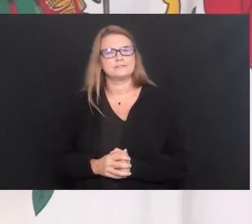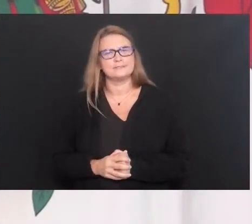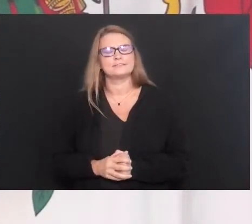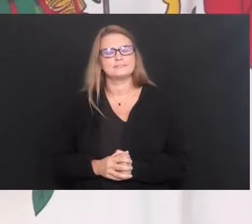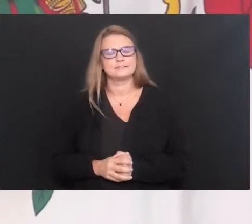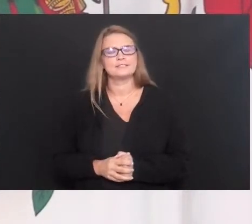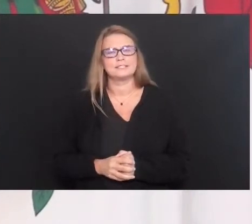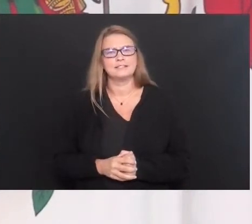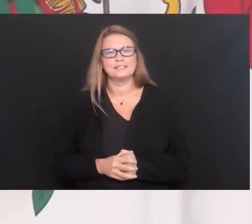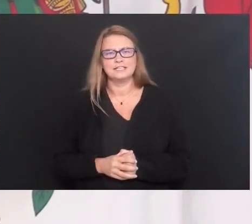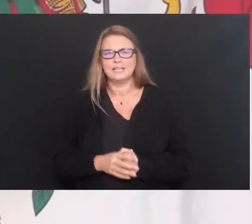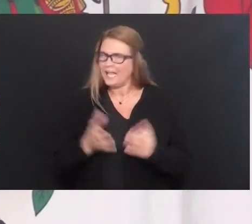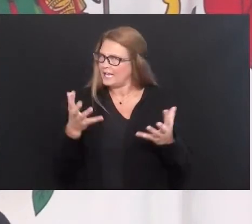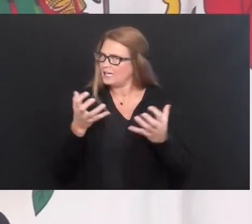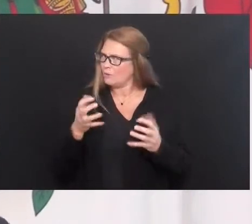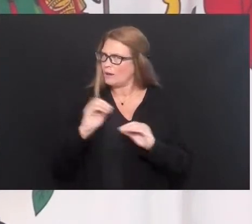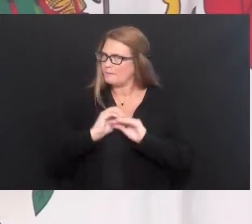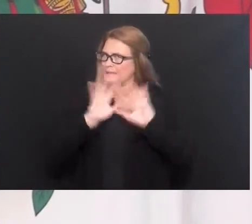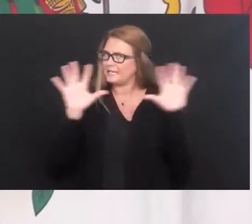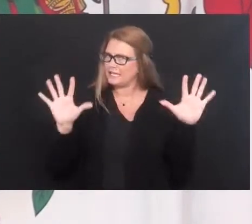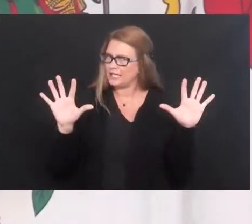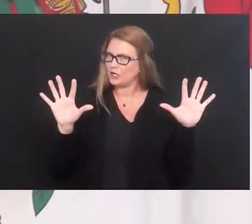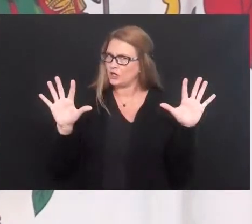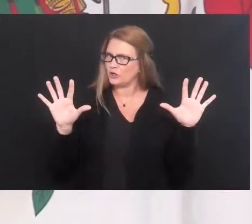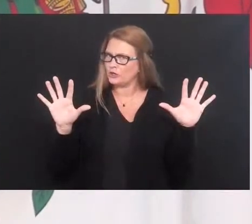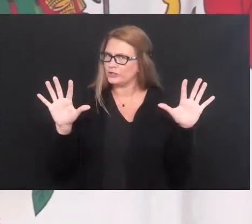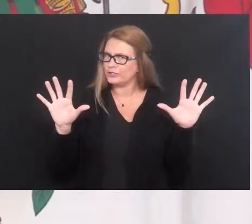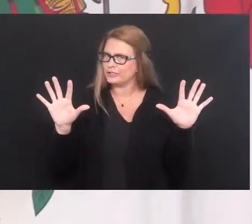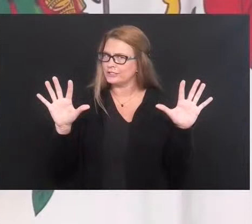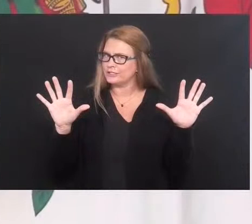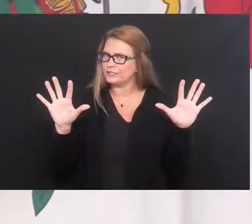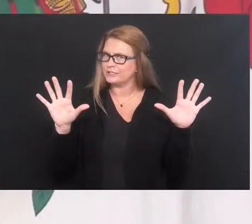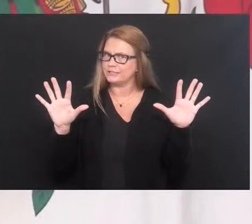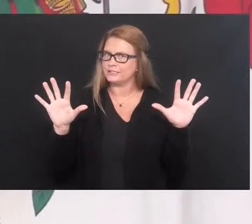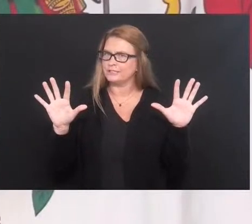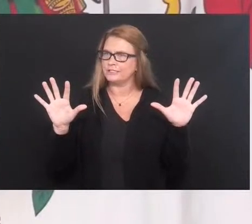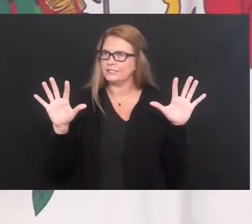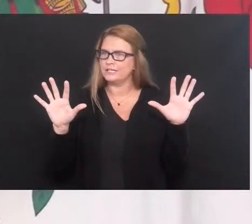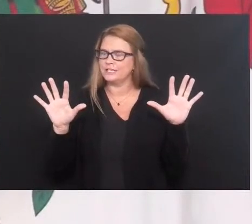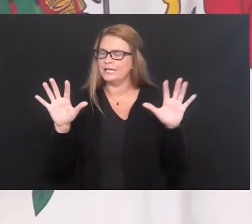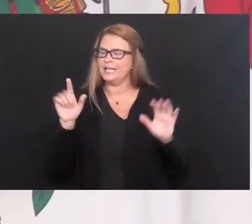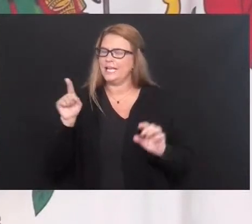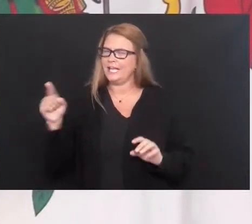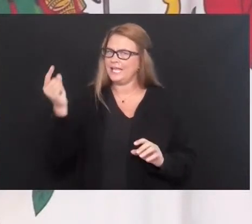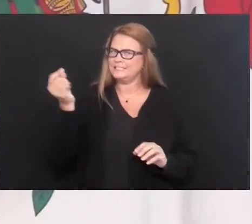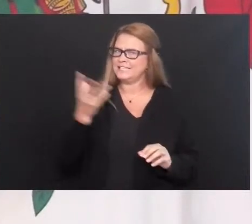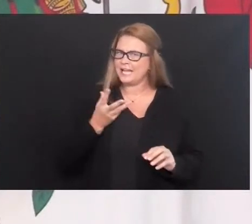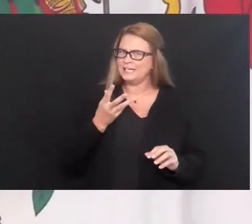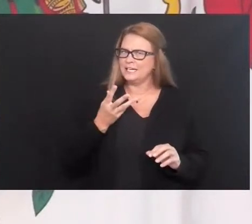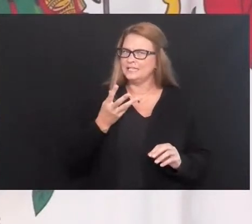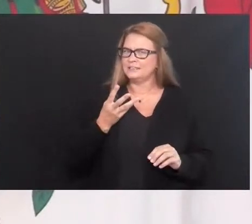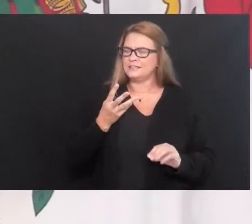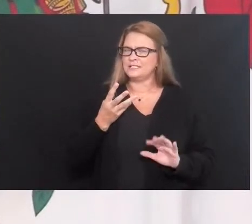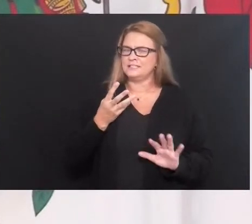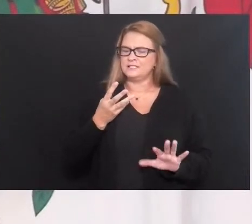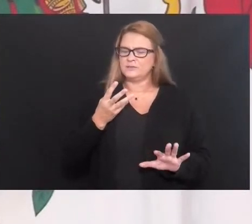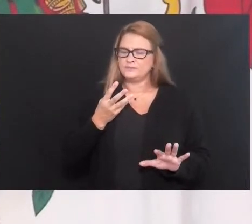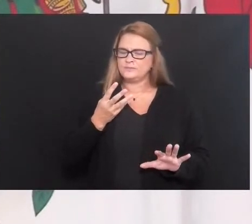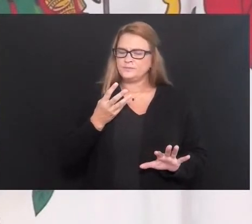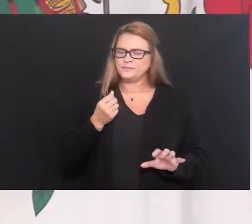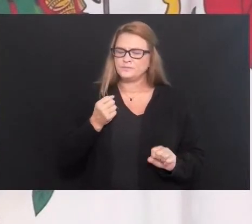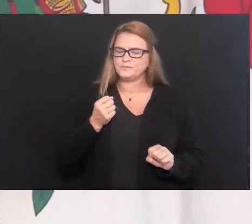really be ever so clear about what I think that he said. But he said that